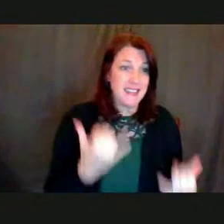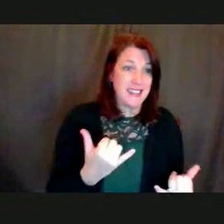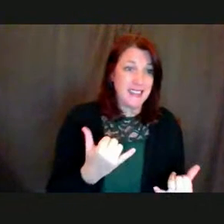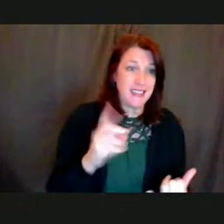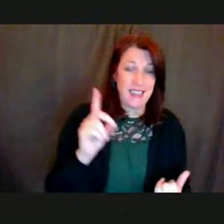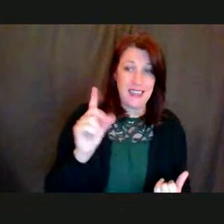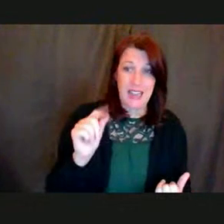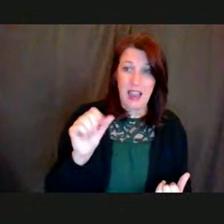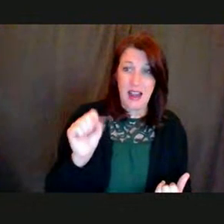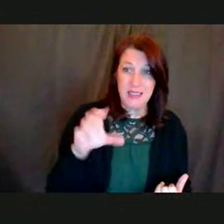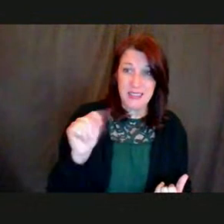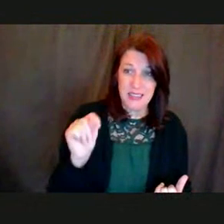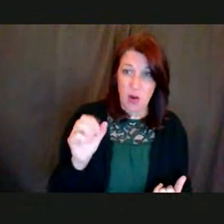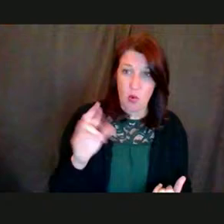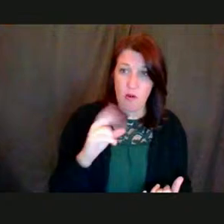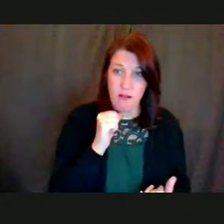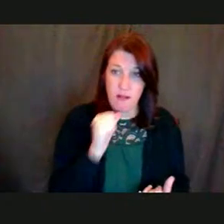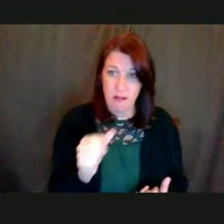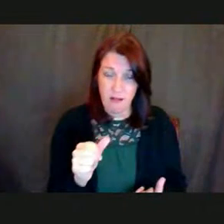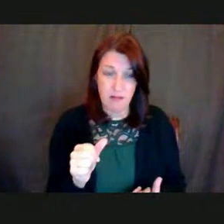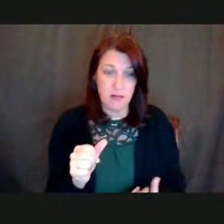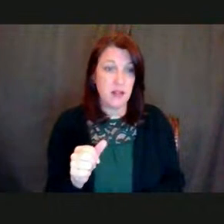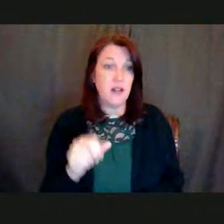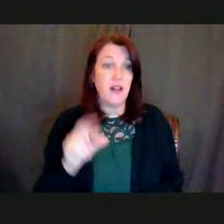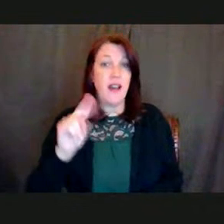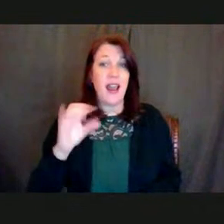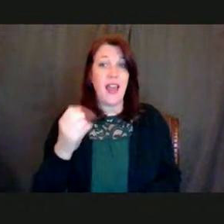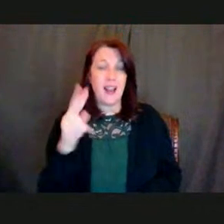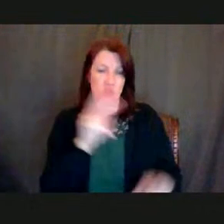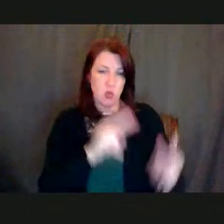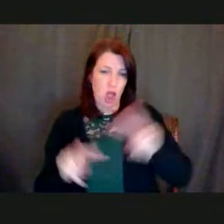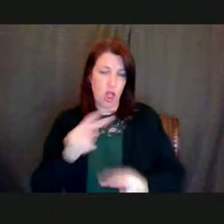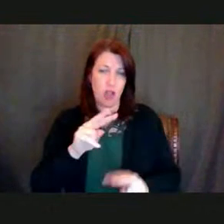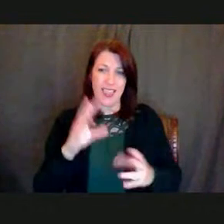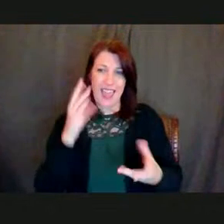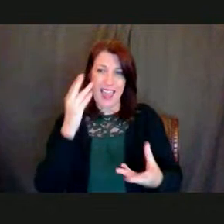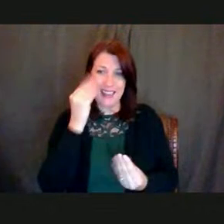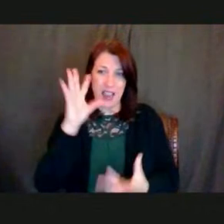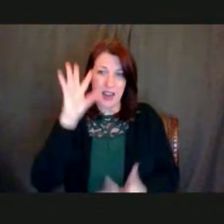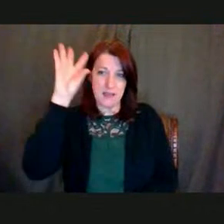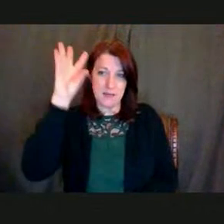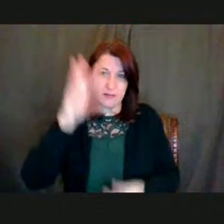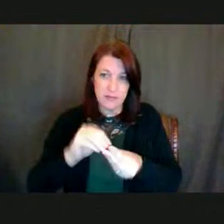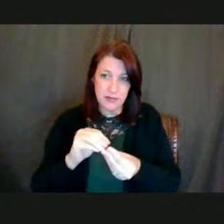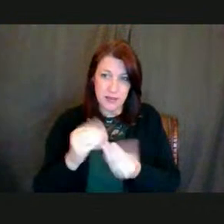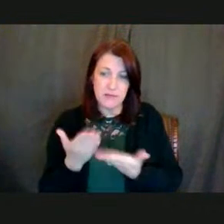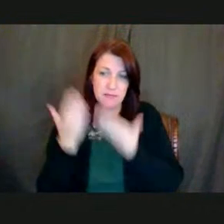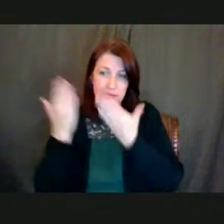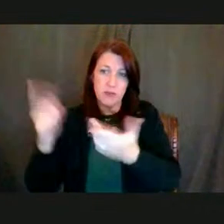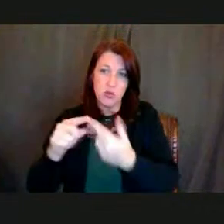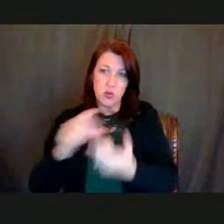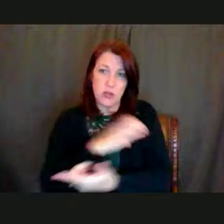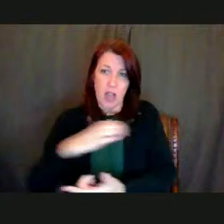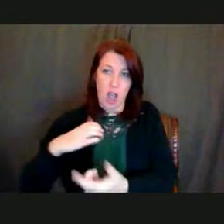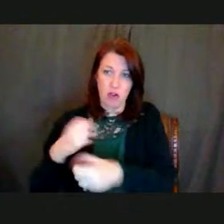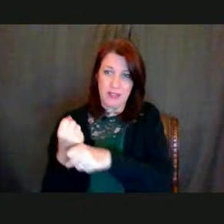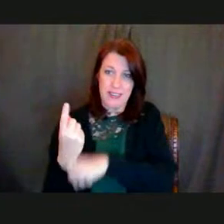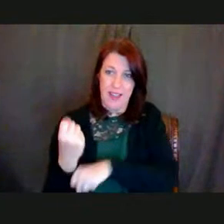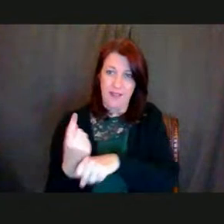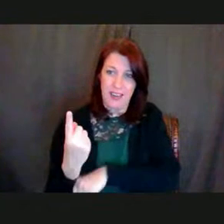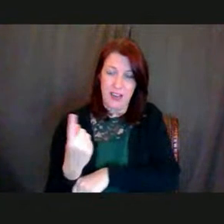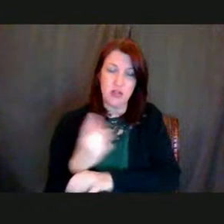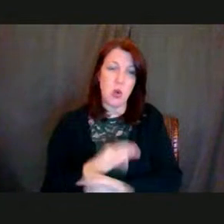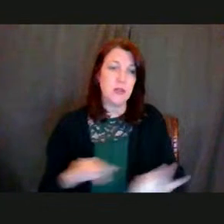or resource. Because NIH takes all of your data and aggregates them, reports them to Congress each year, it's important to us that you answer